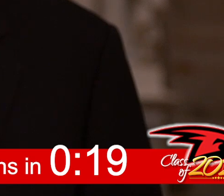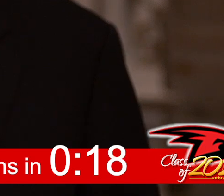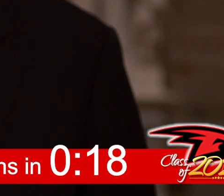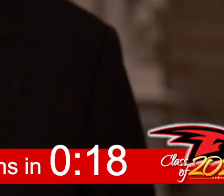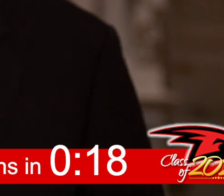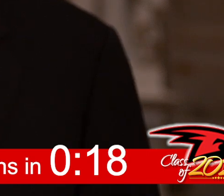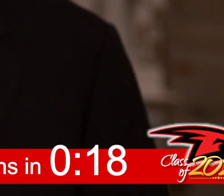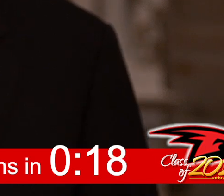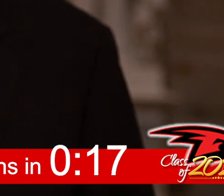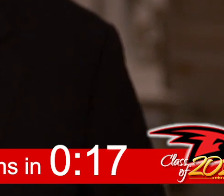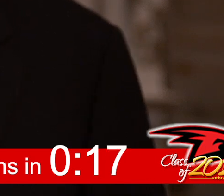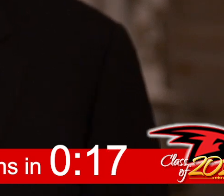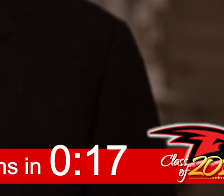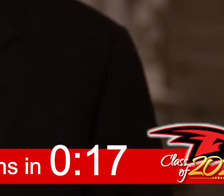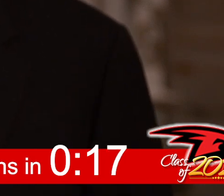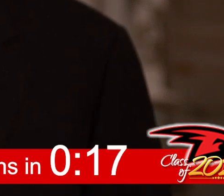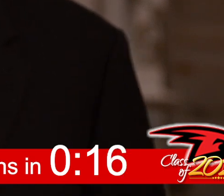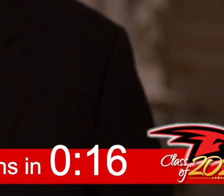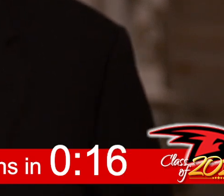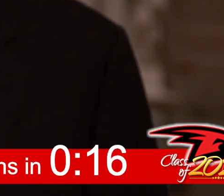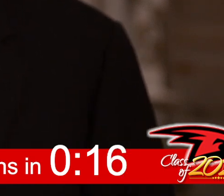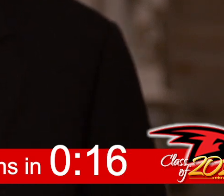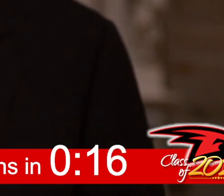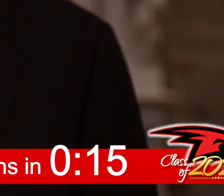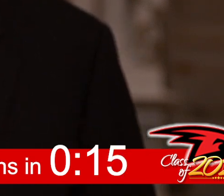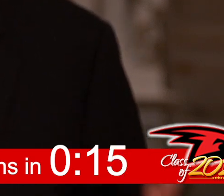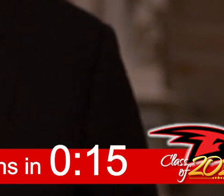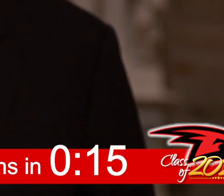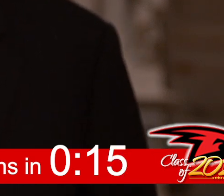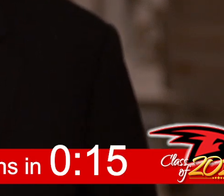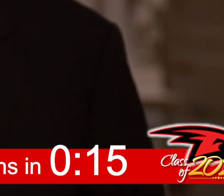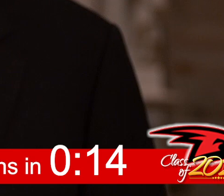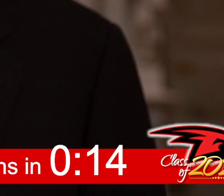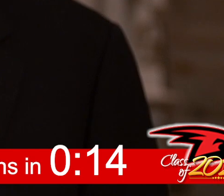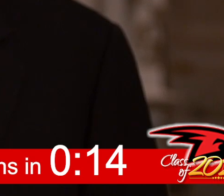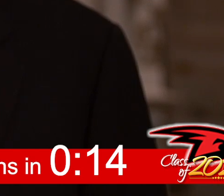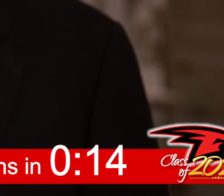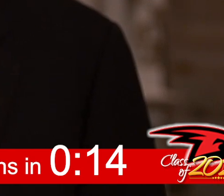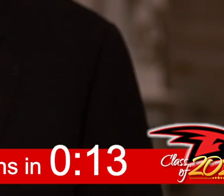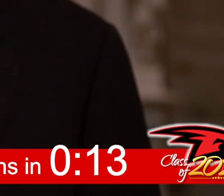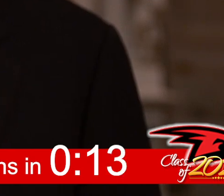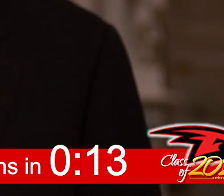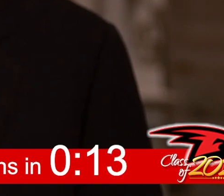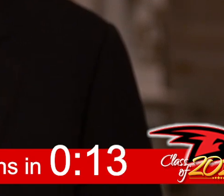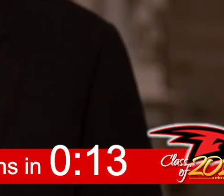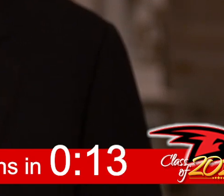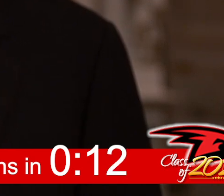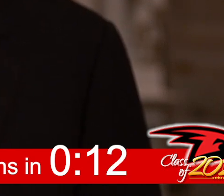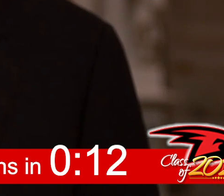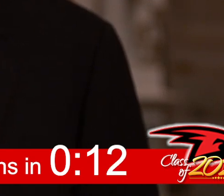teachers, parents, grandparents, family members who have gotten you to this very important milestone in your